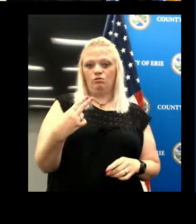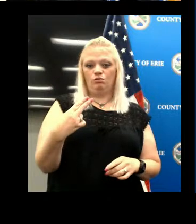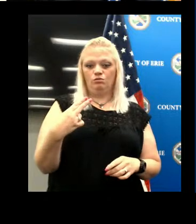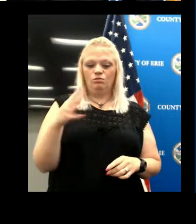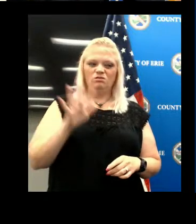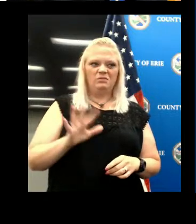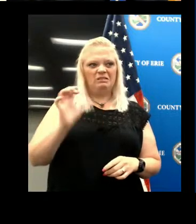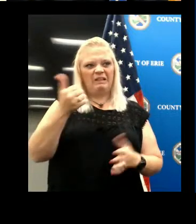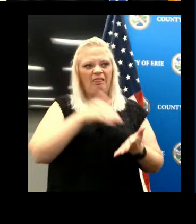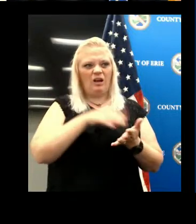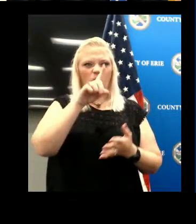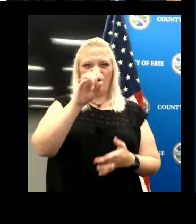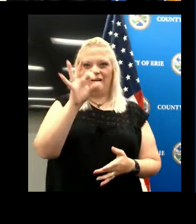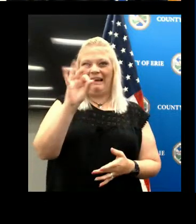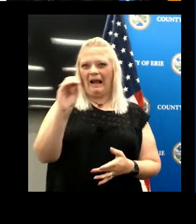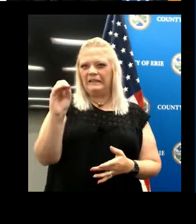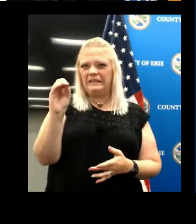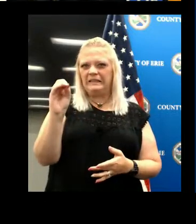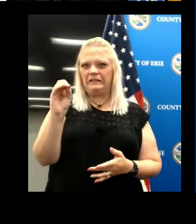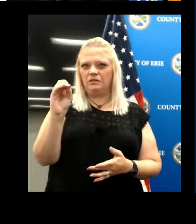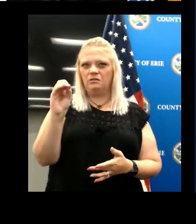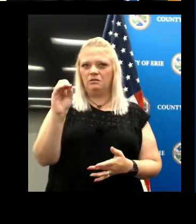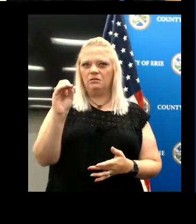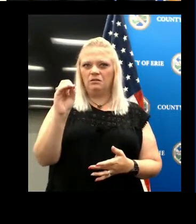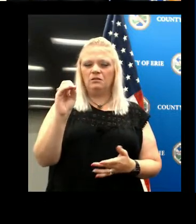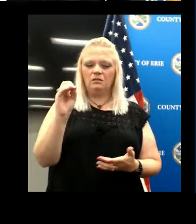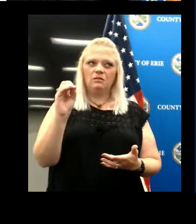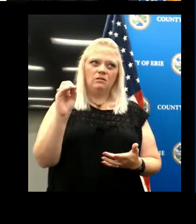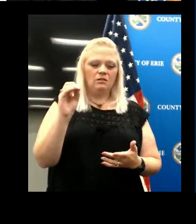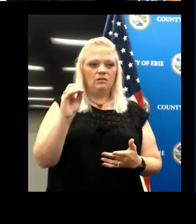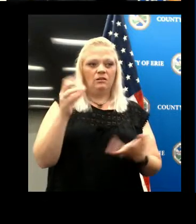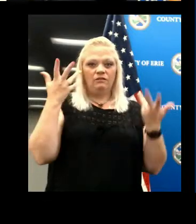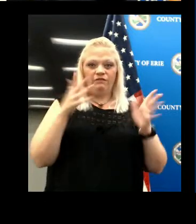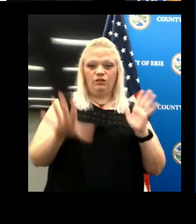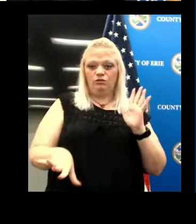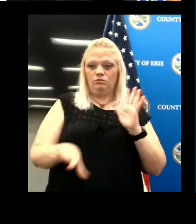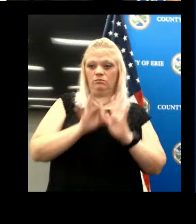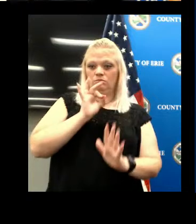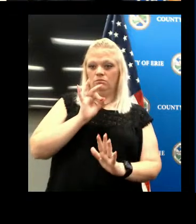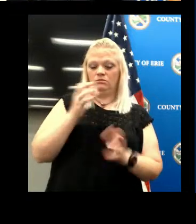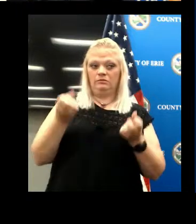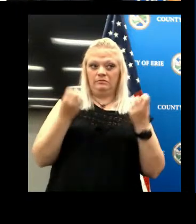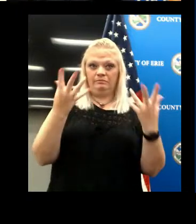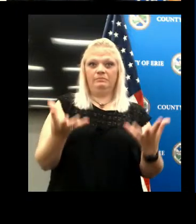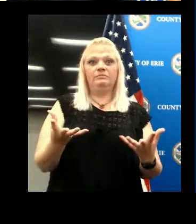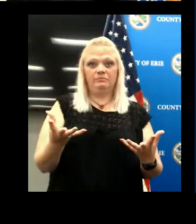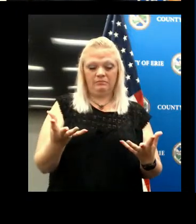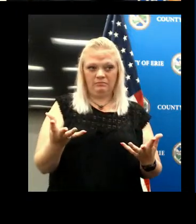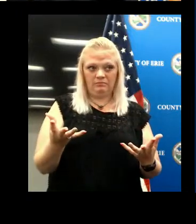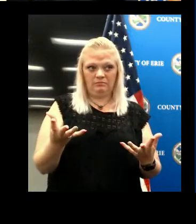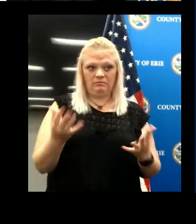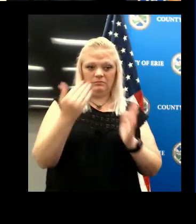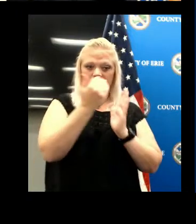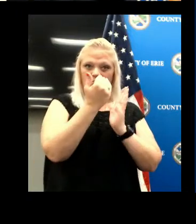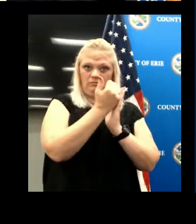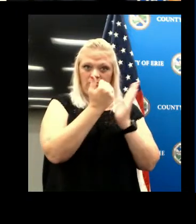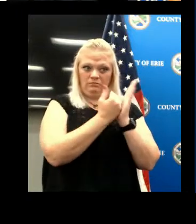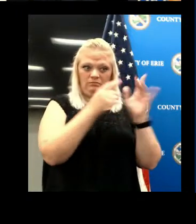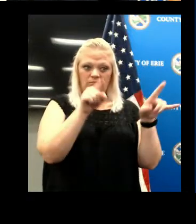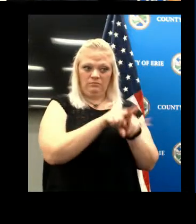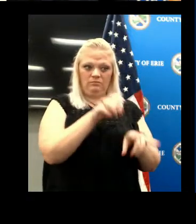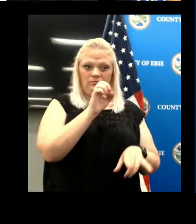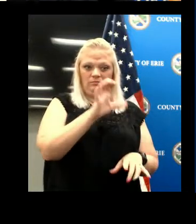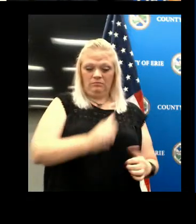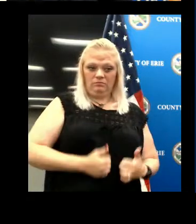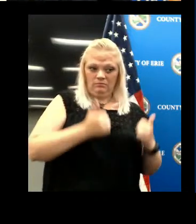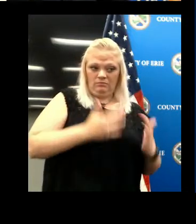about 10,190 cases, had identified a number of cases that were listed as Erie County